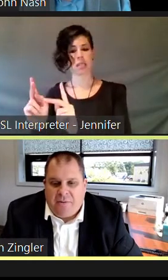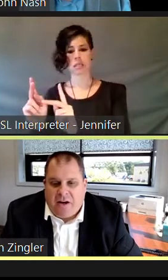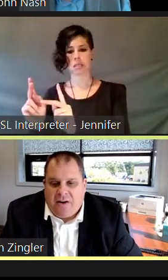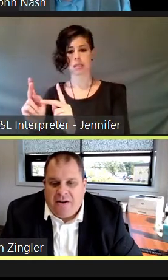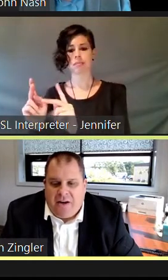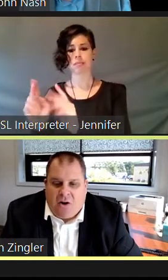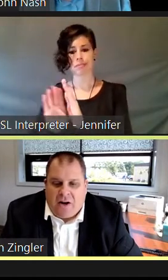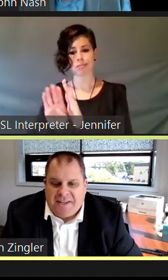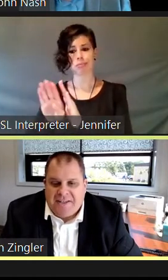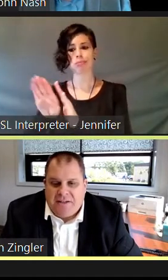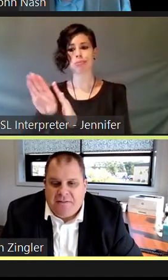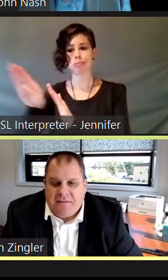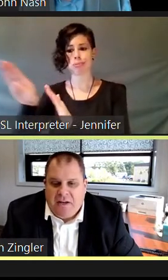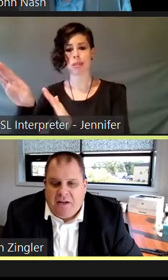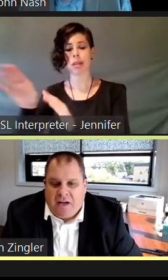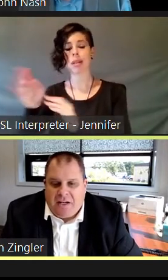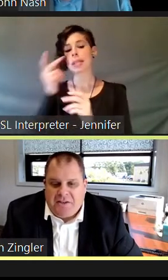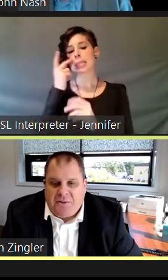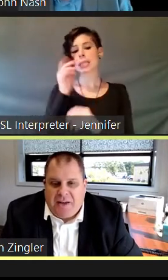here we are in August of